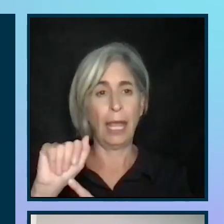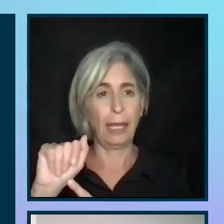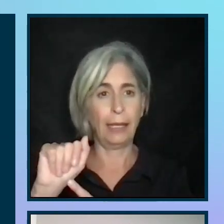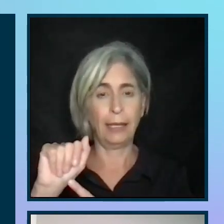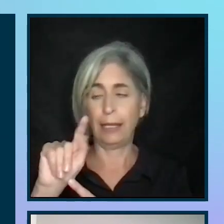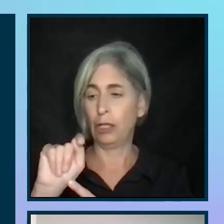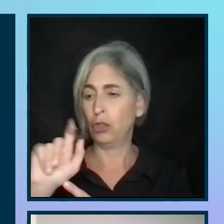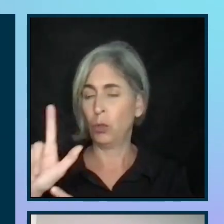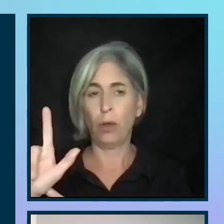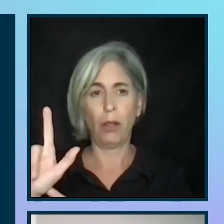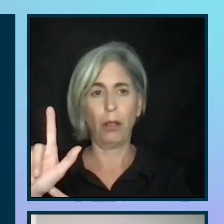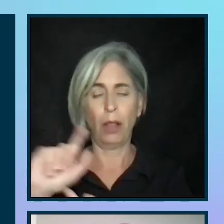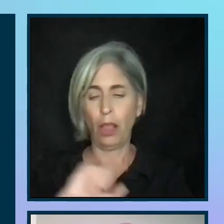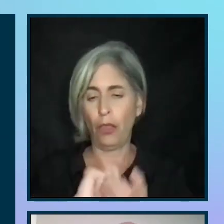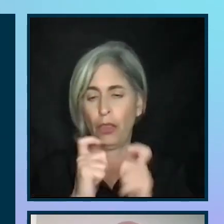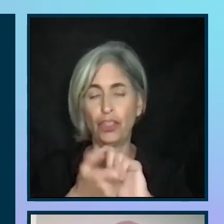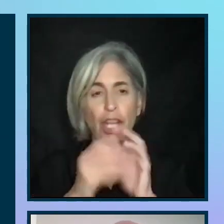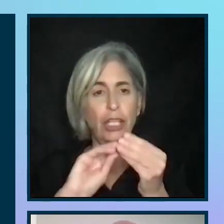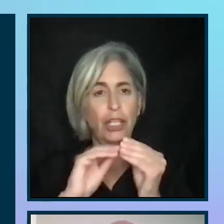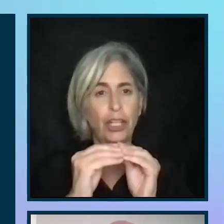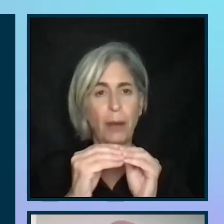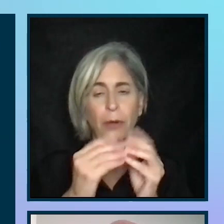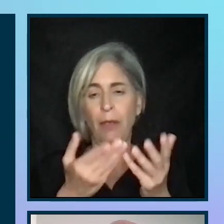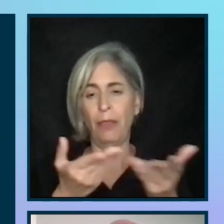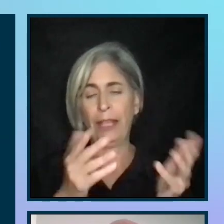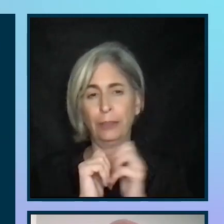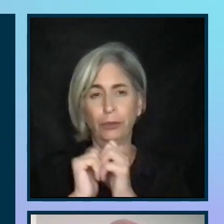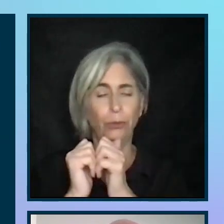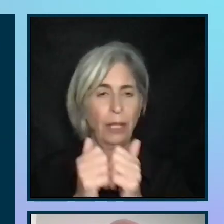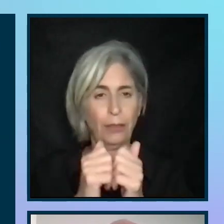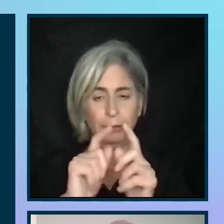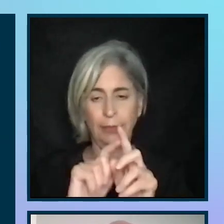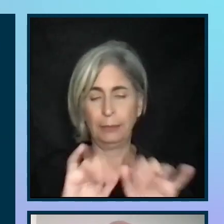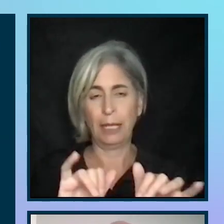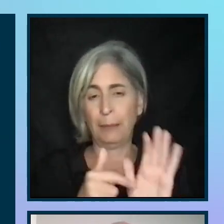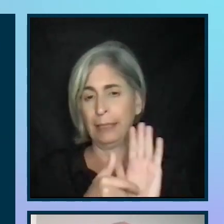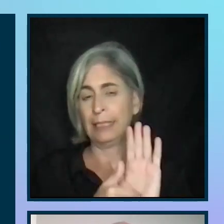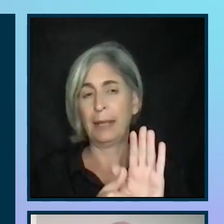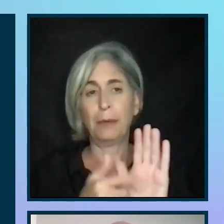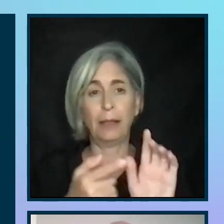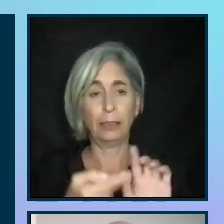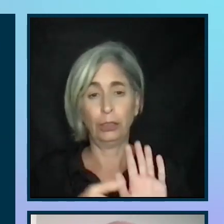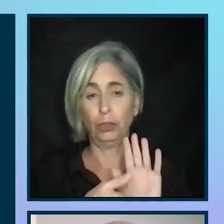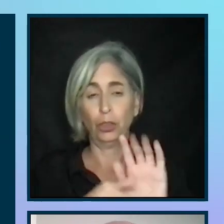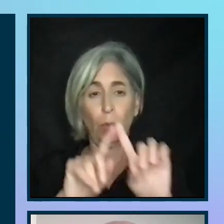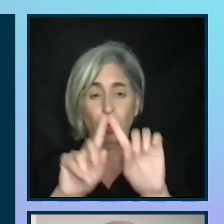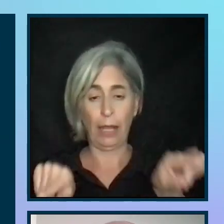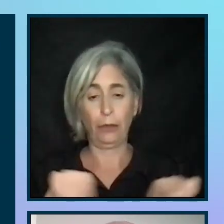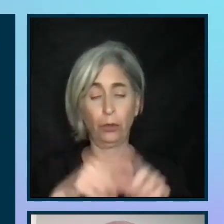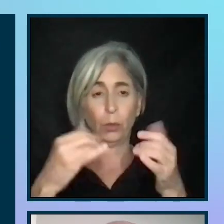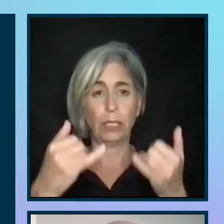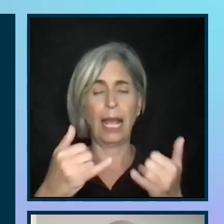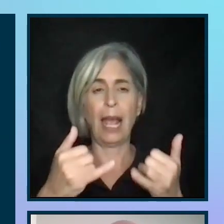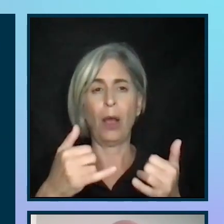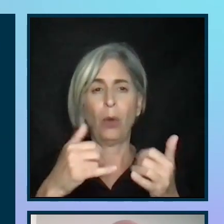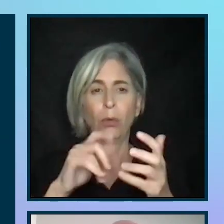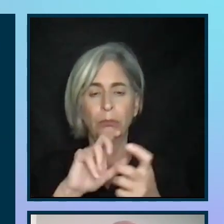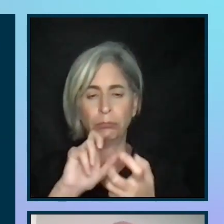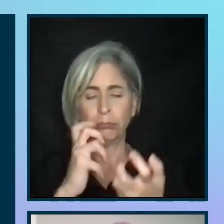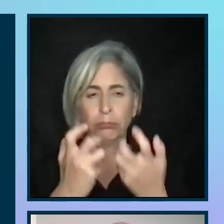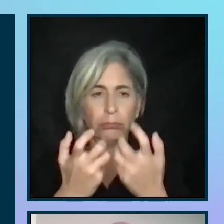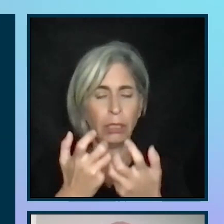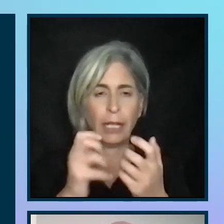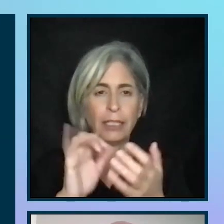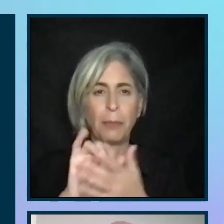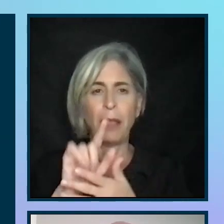tool daisy chains a number of things together. The example that I have up on the screen is that we customize this